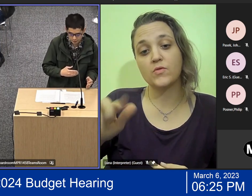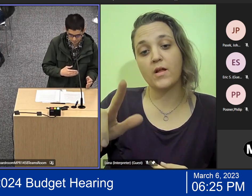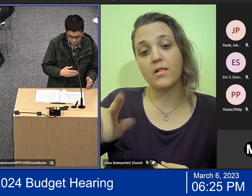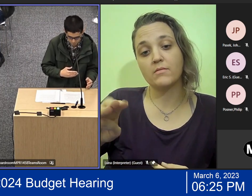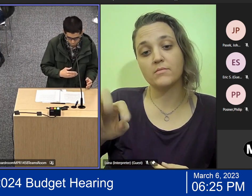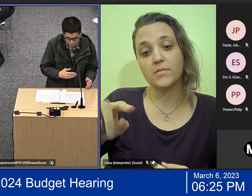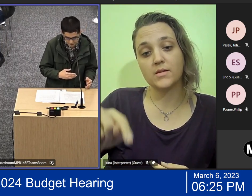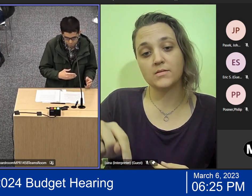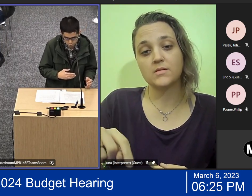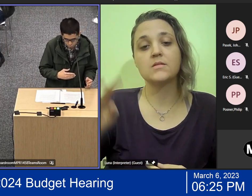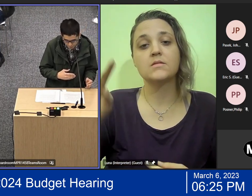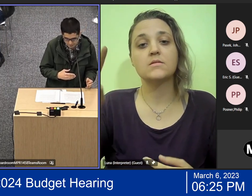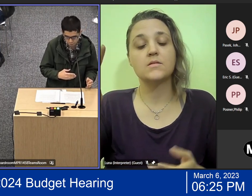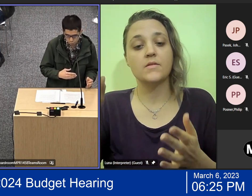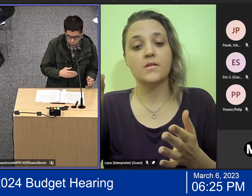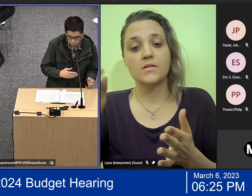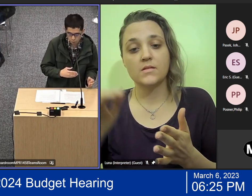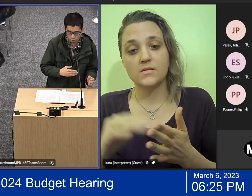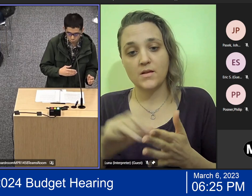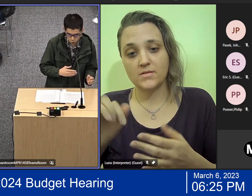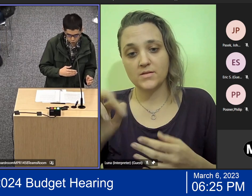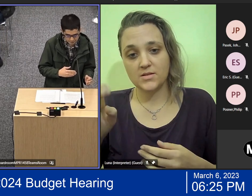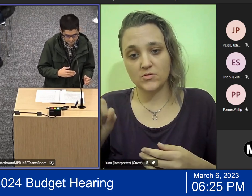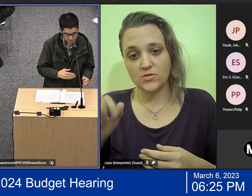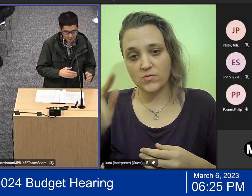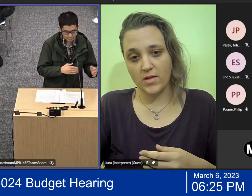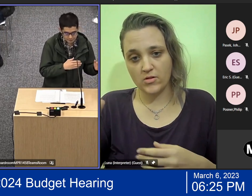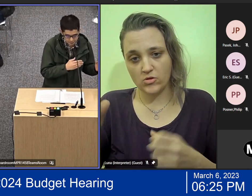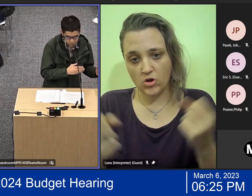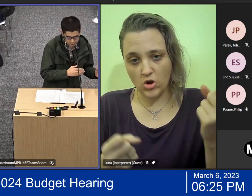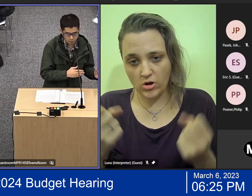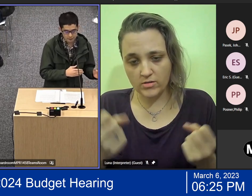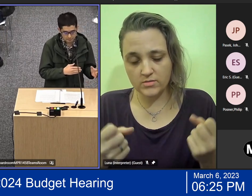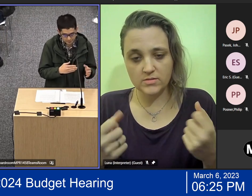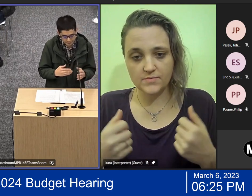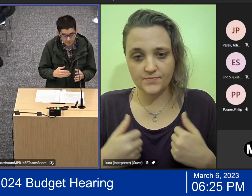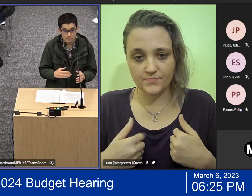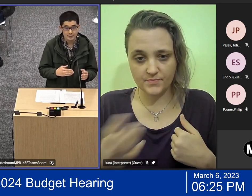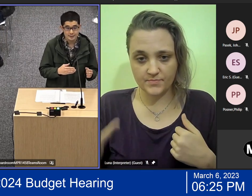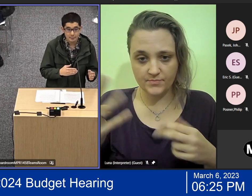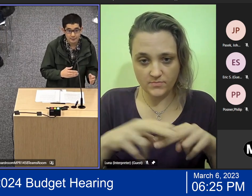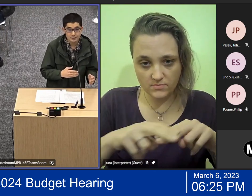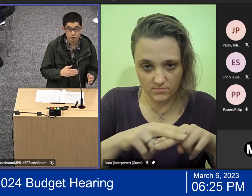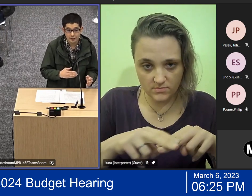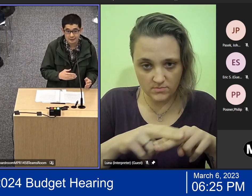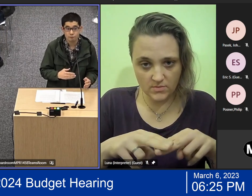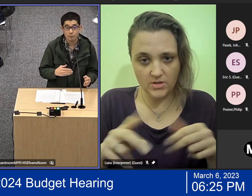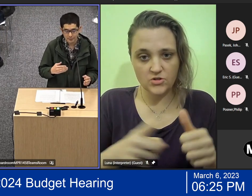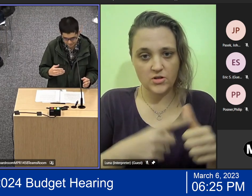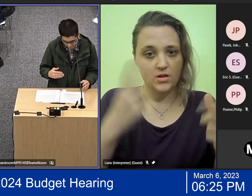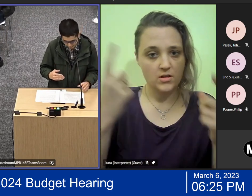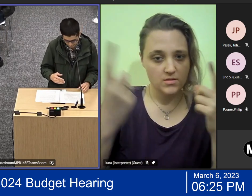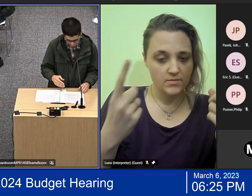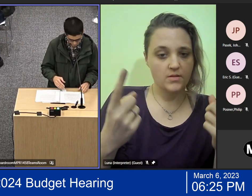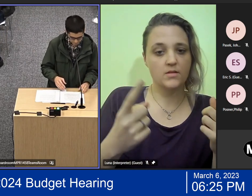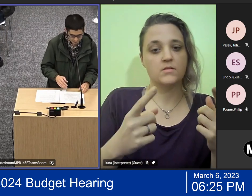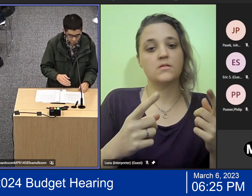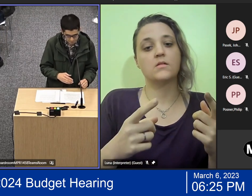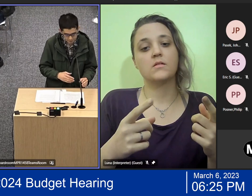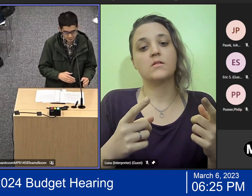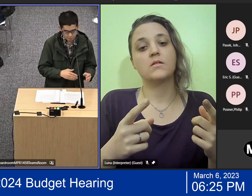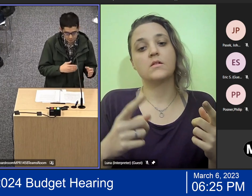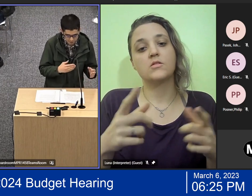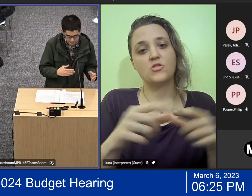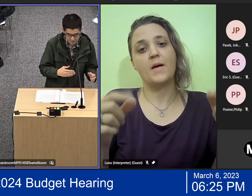of Kawasaki 7000 series rail cars, we have to wait long for trains. I was initially contemplating